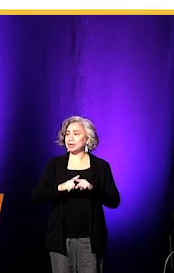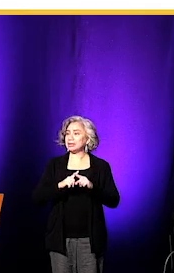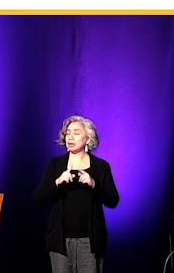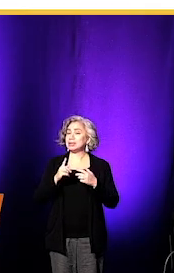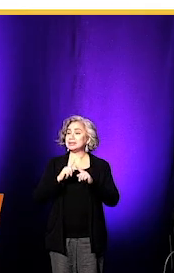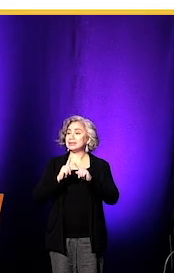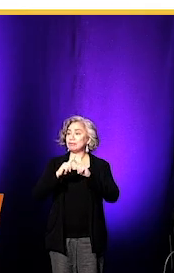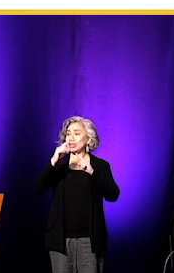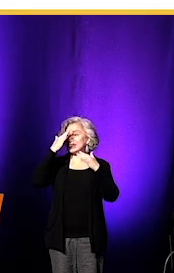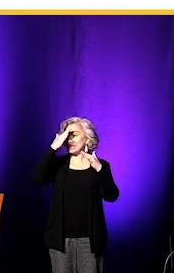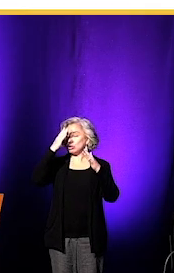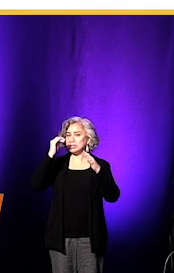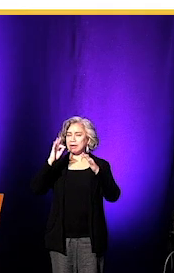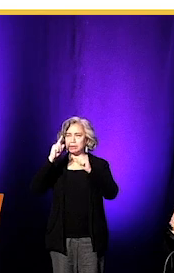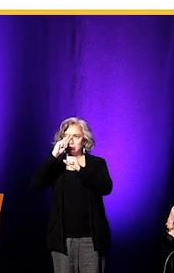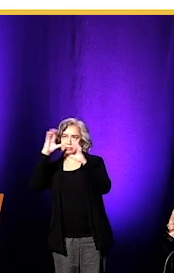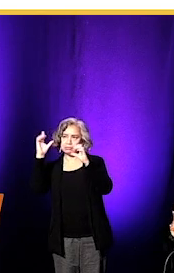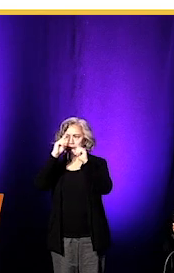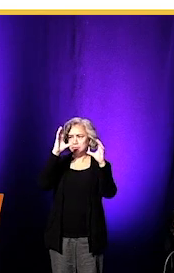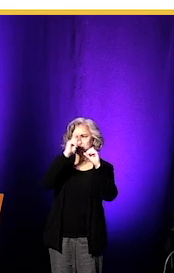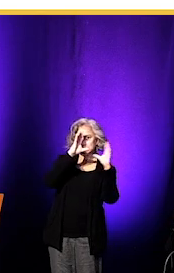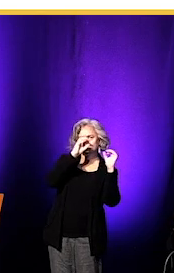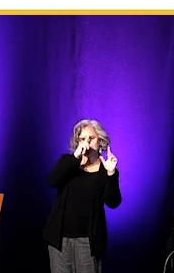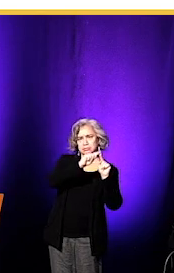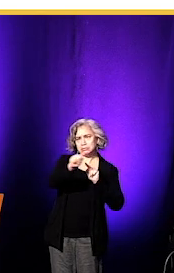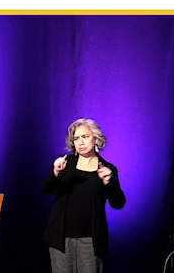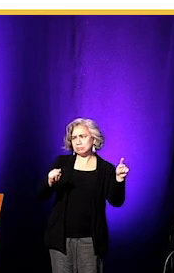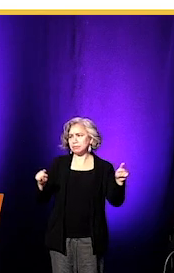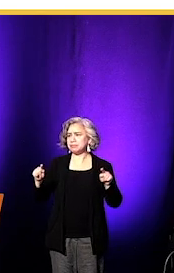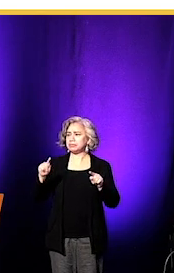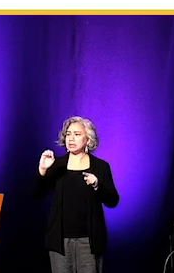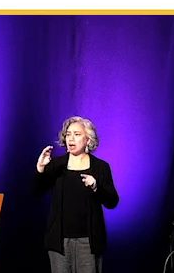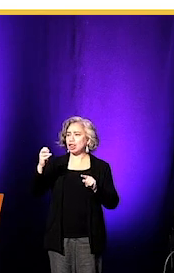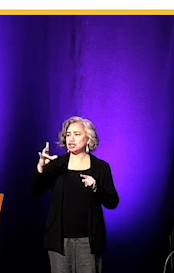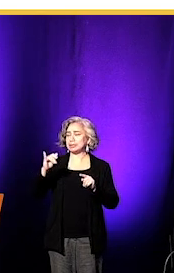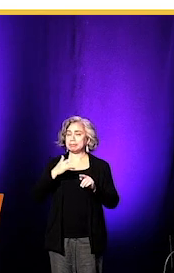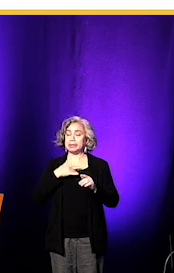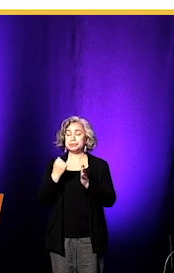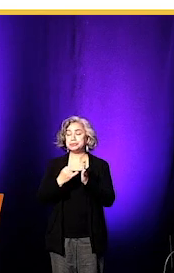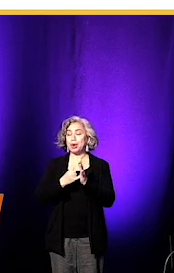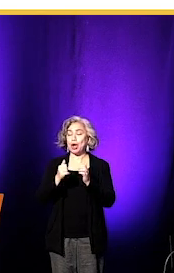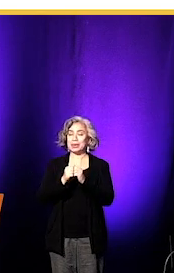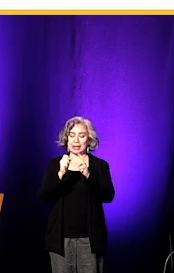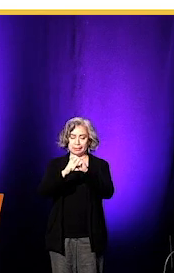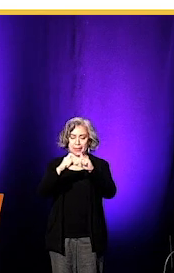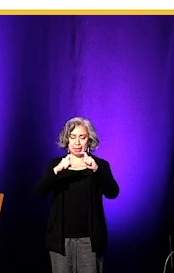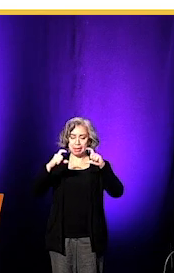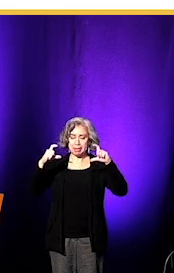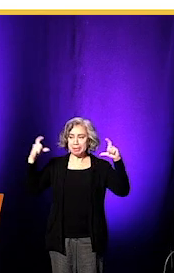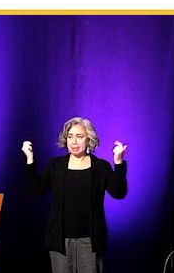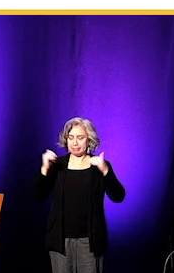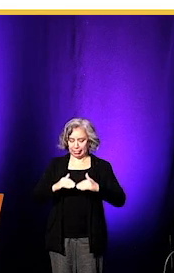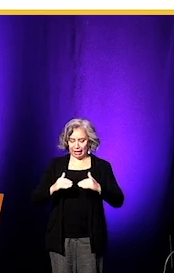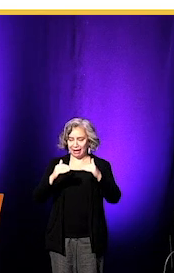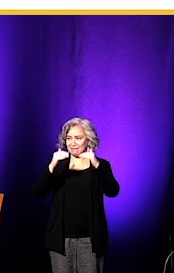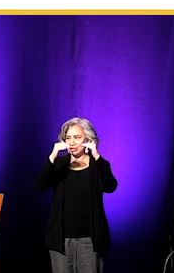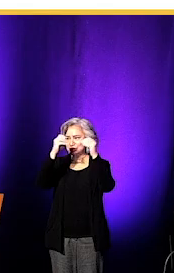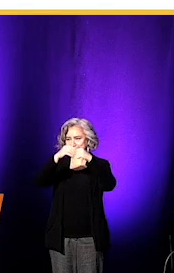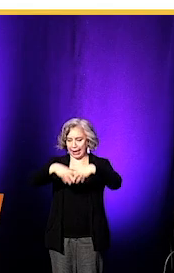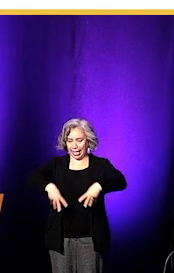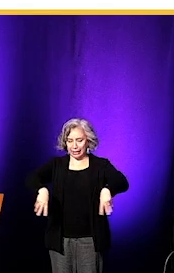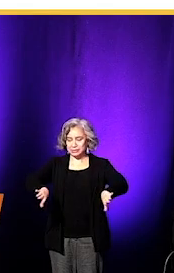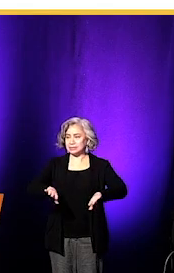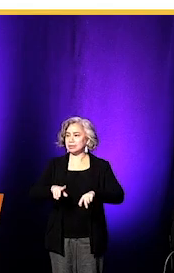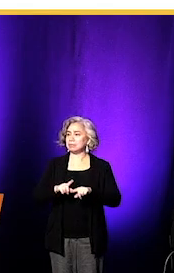of the concept of ecology, with its concentric circles and levels and scales. To review briefly,